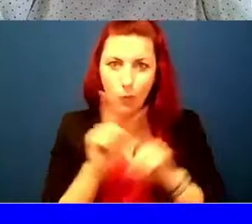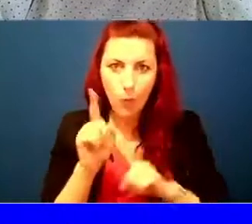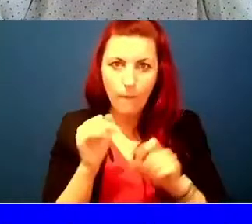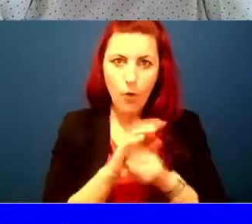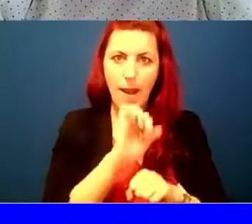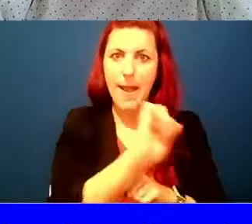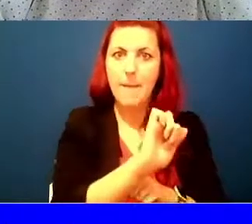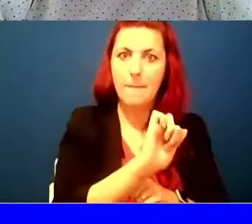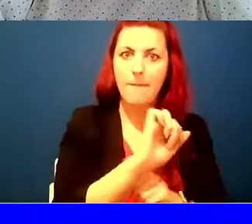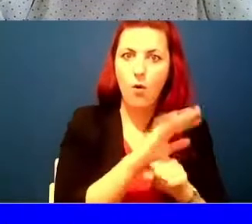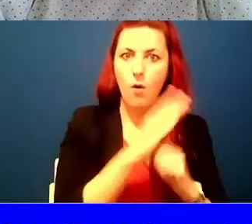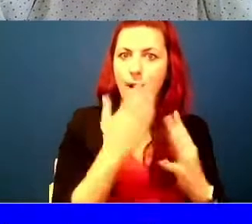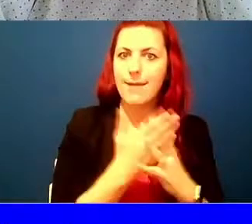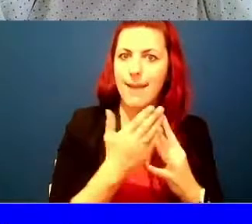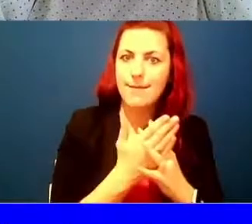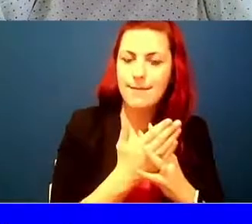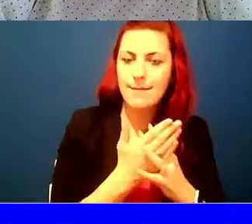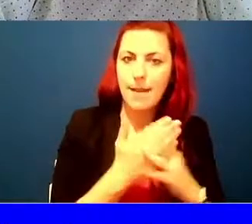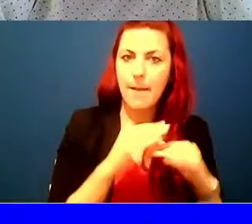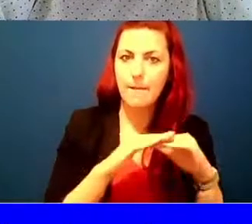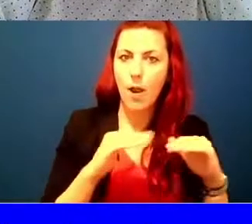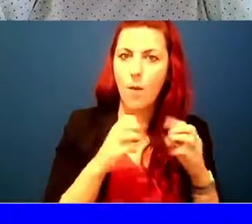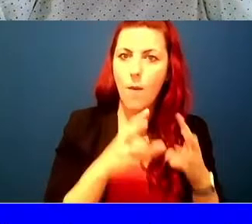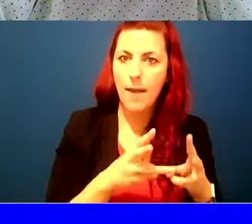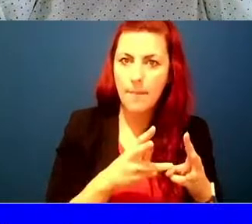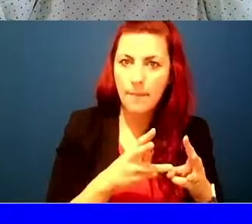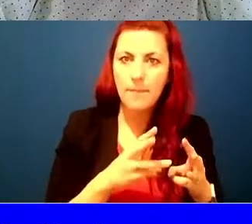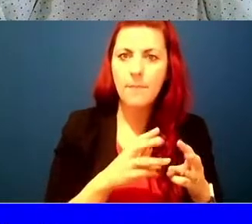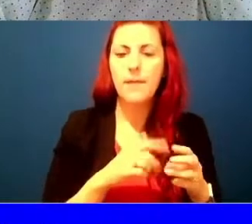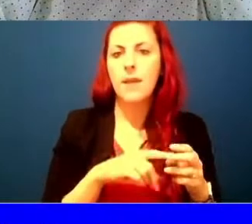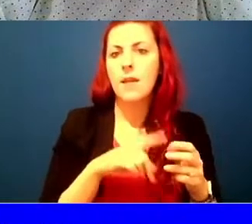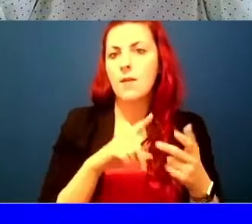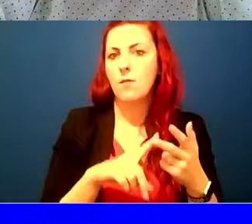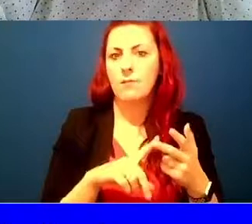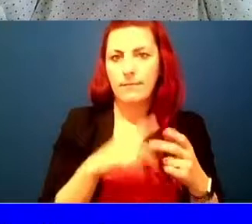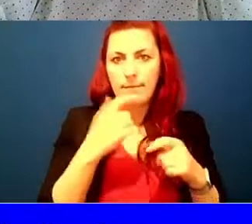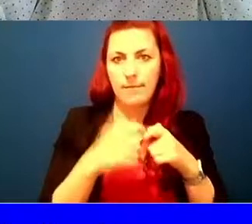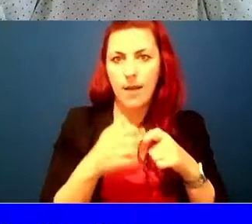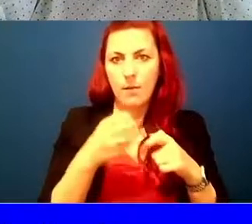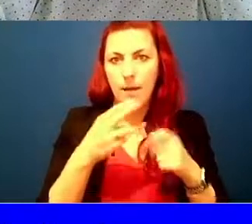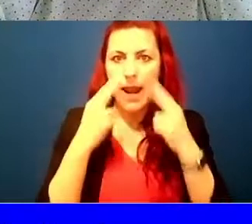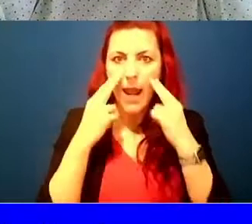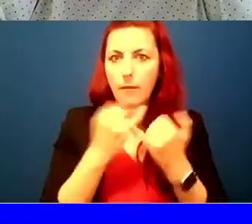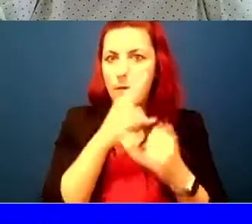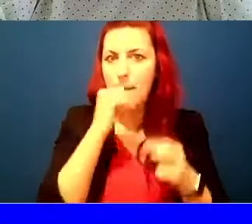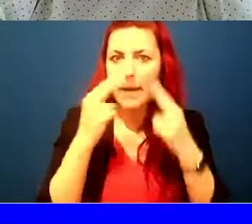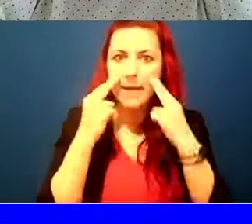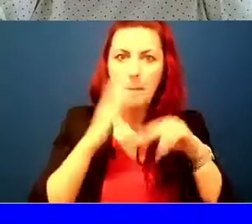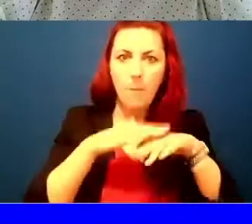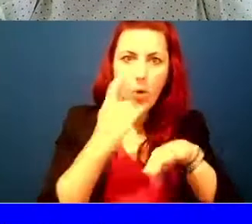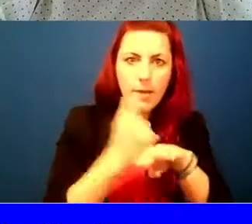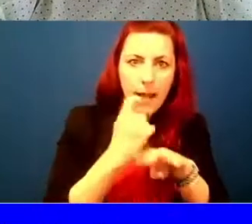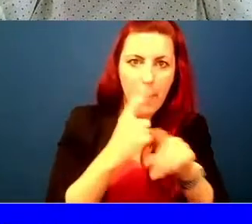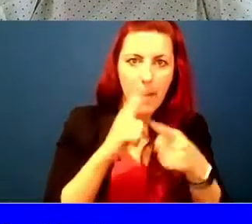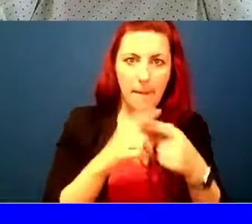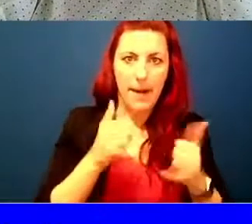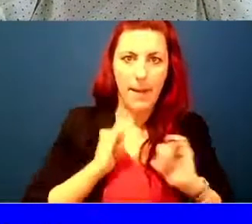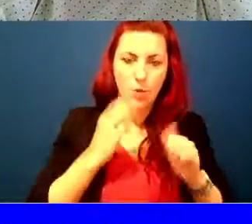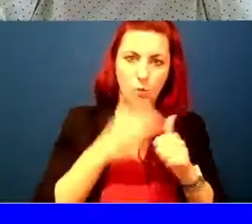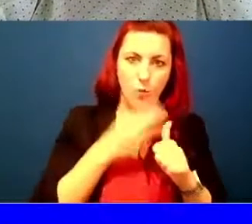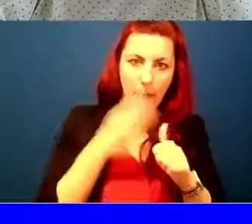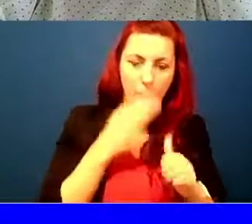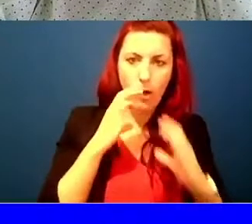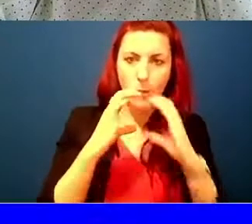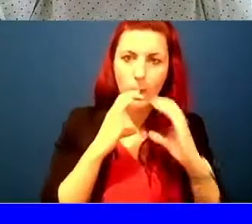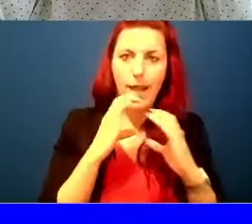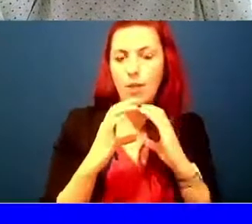that. It's likely his trial will be delayed, so that will give further time to prepare around communication supports for any trial